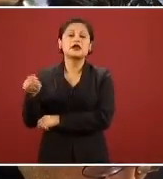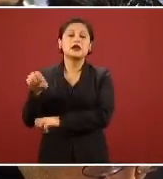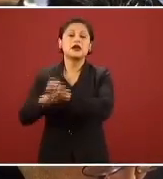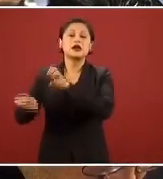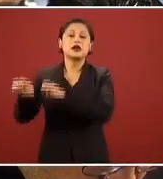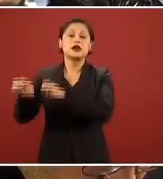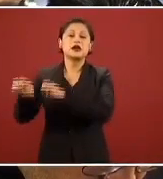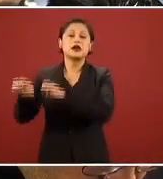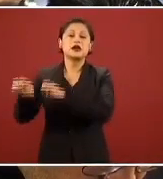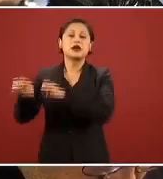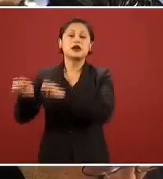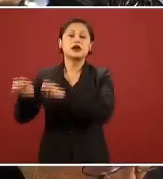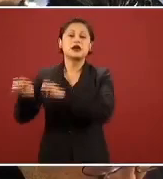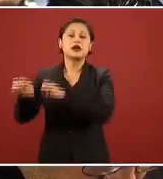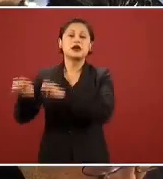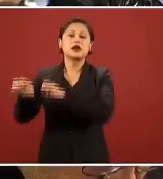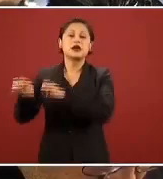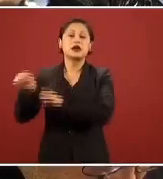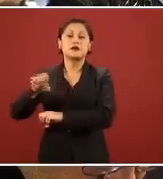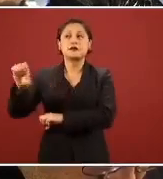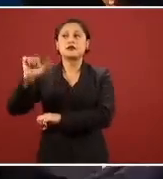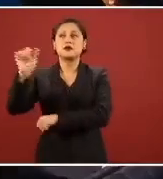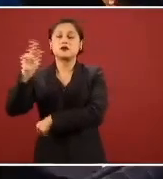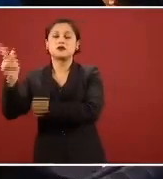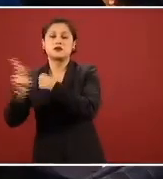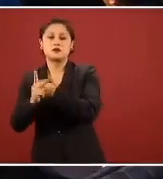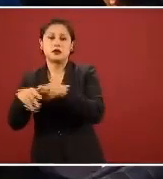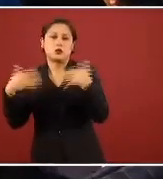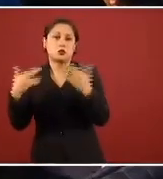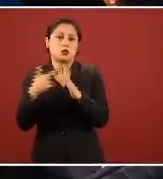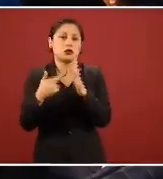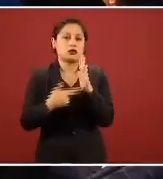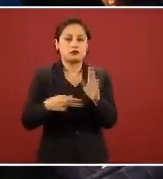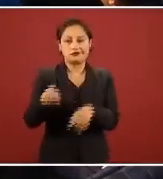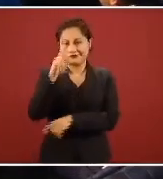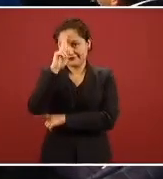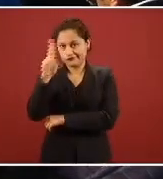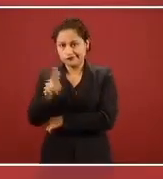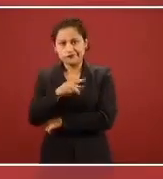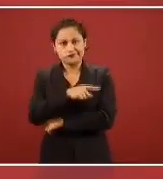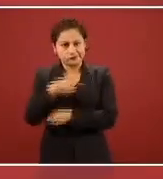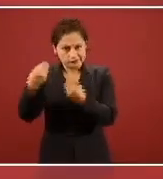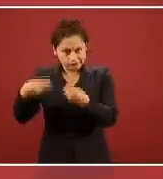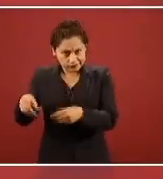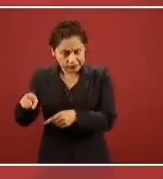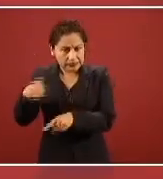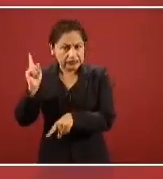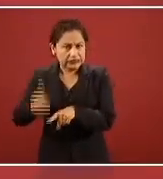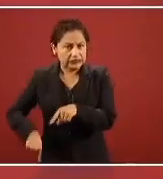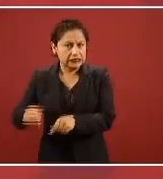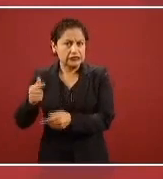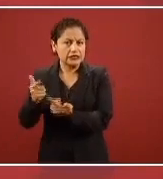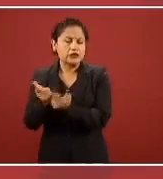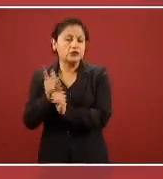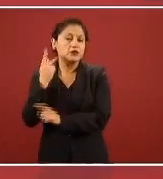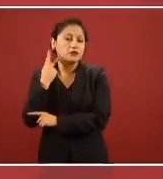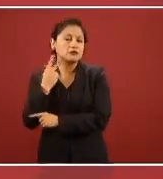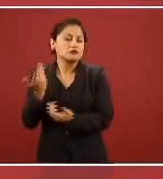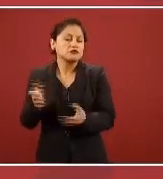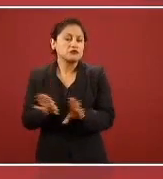primera pregunta, gracias. And that is illegal. Bueno, lo tendría que resolver la